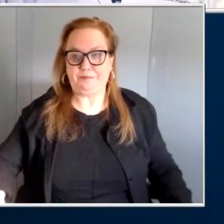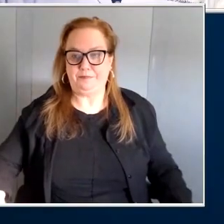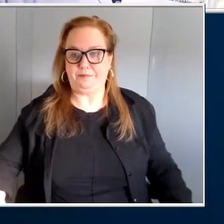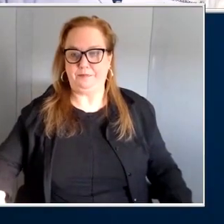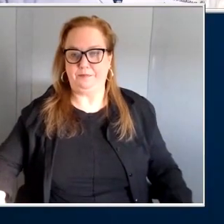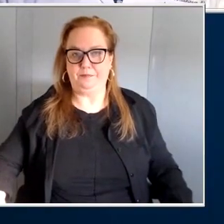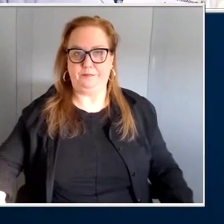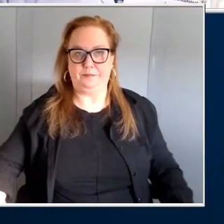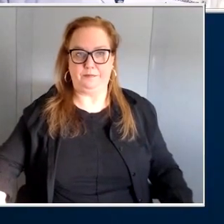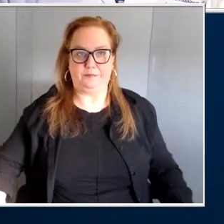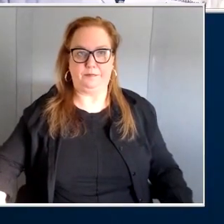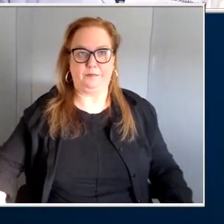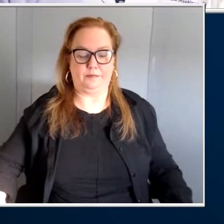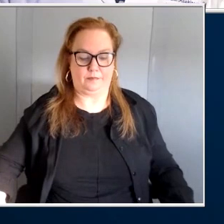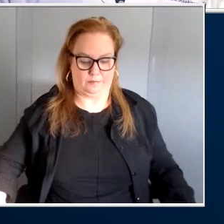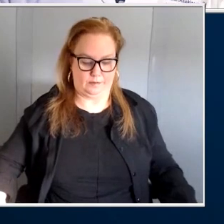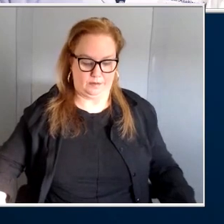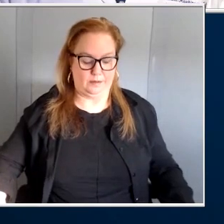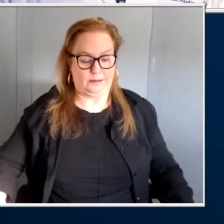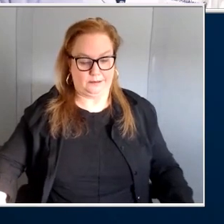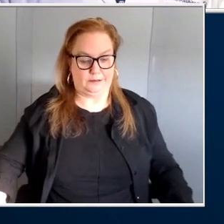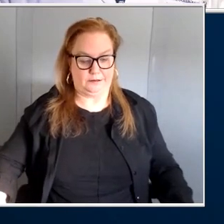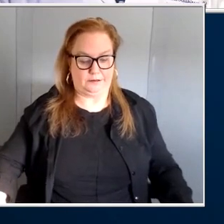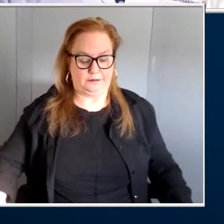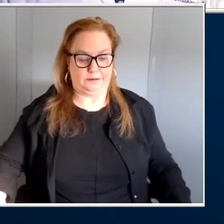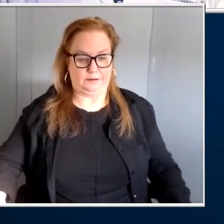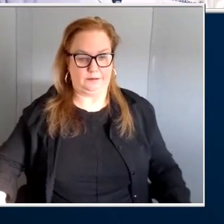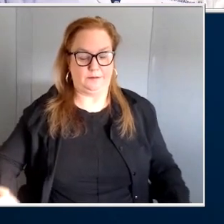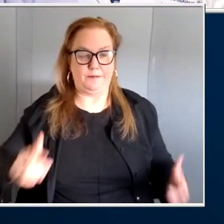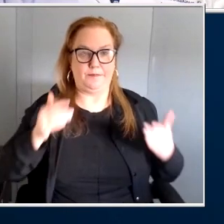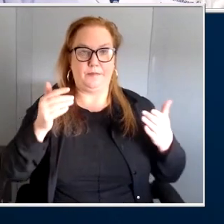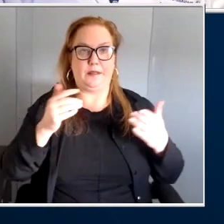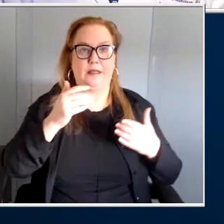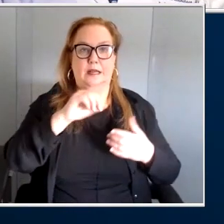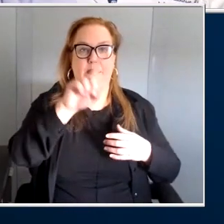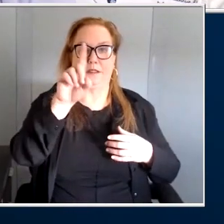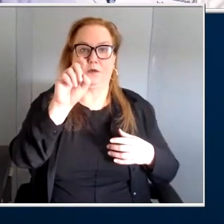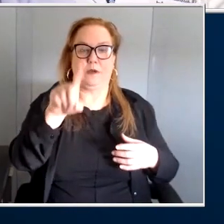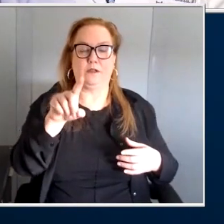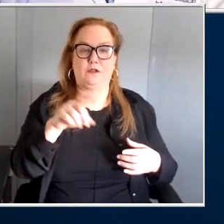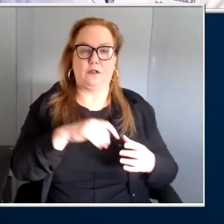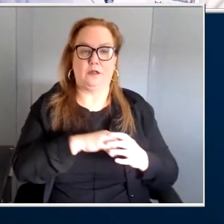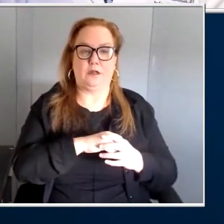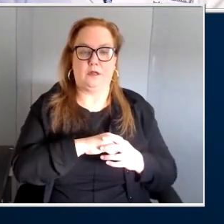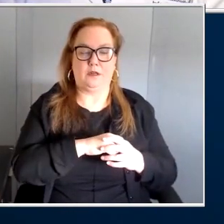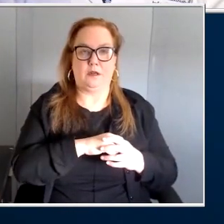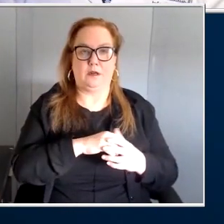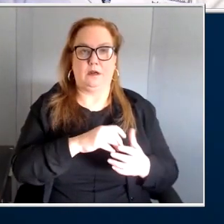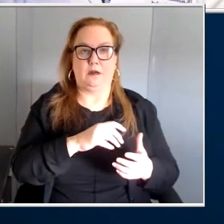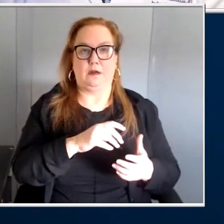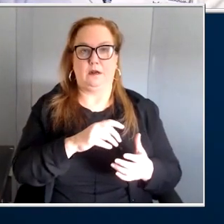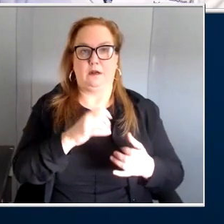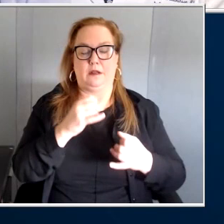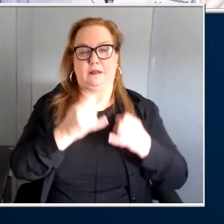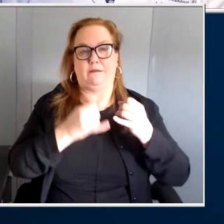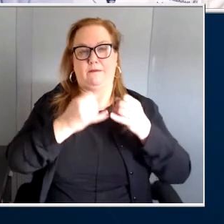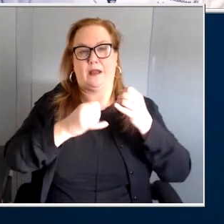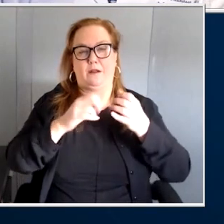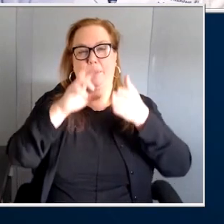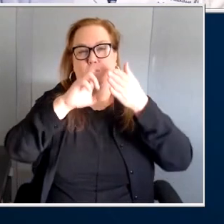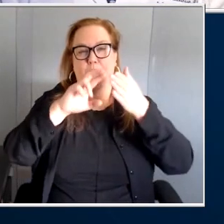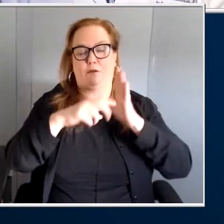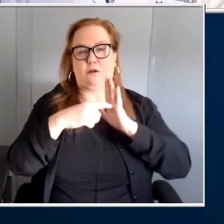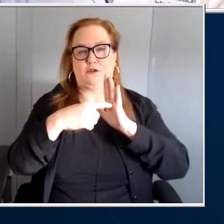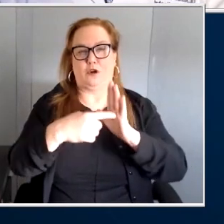Yeah, I think that's exactly right. All right, let's move on to the next question here. The final bit of research we wanted to share comes from a survey